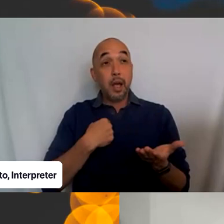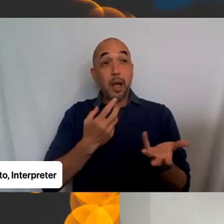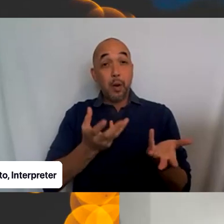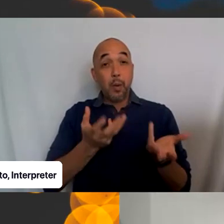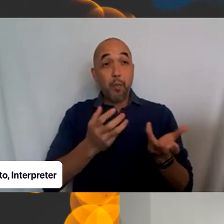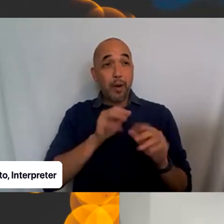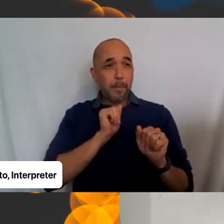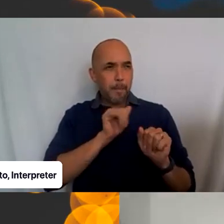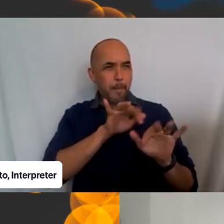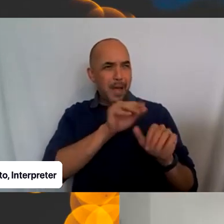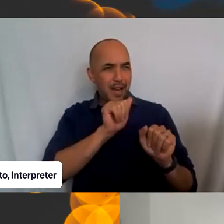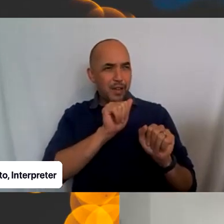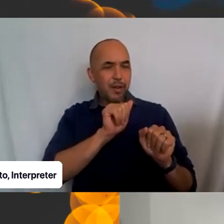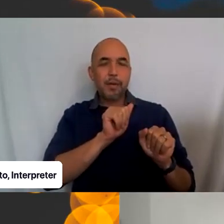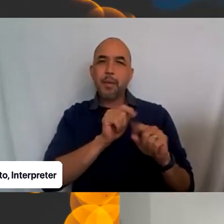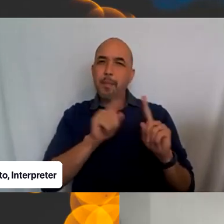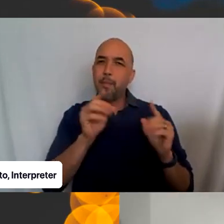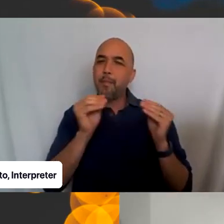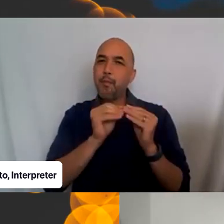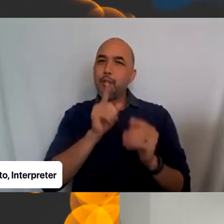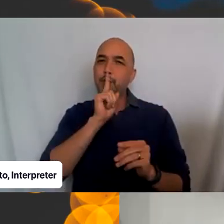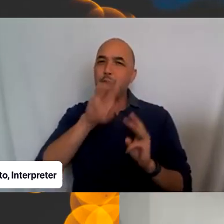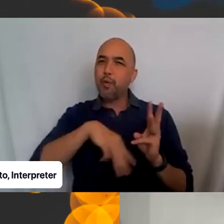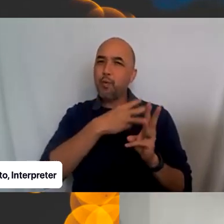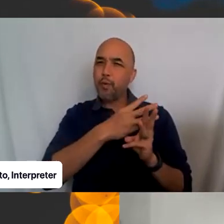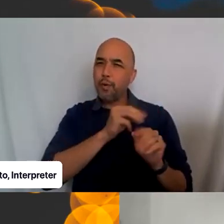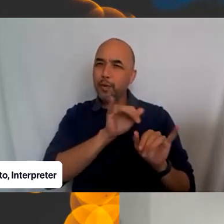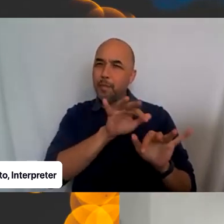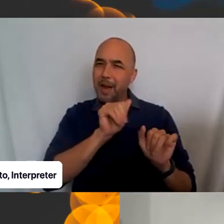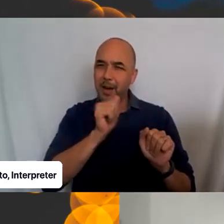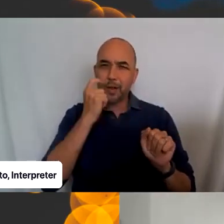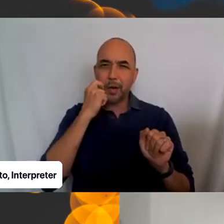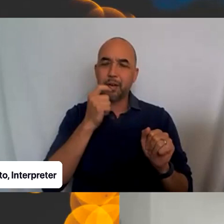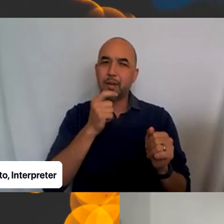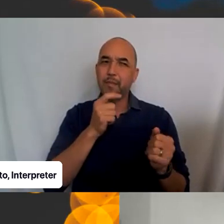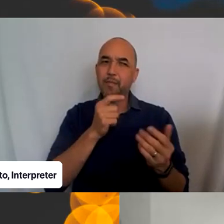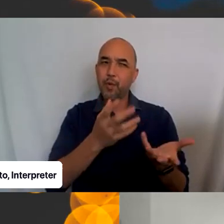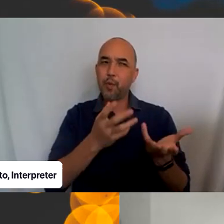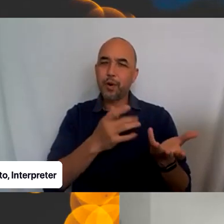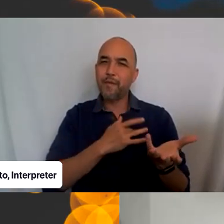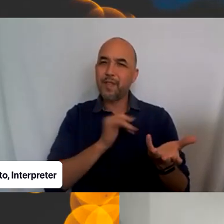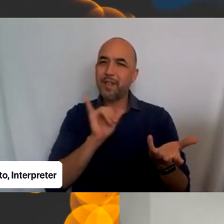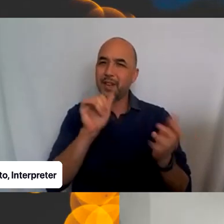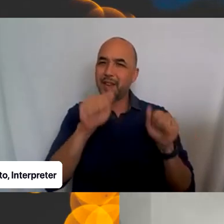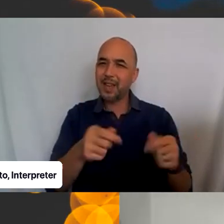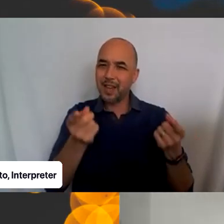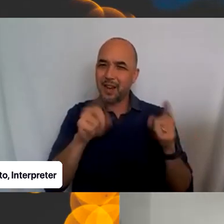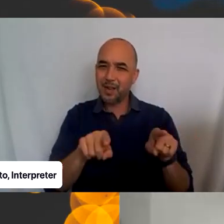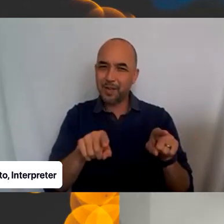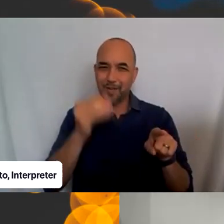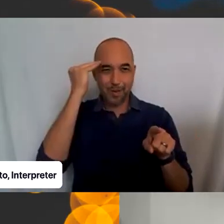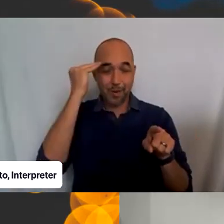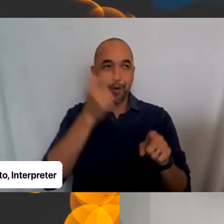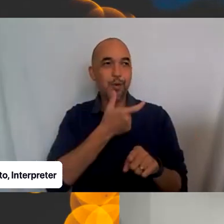kind of like a magical realism in a sense where it feels like it can happen. You know, you watch the